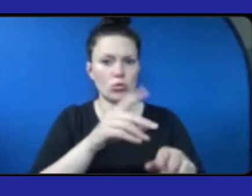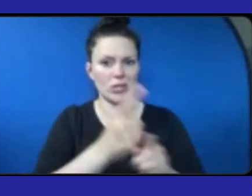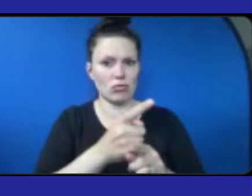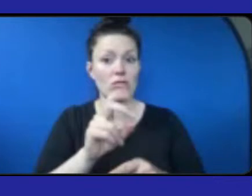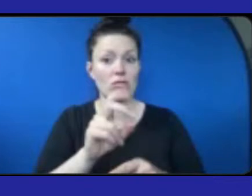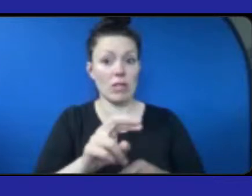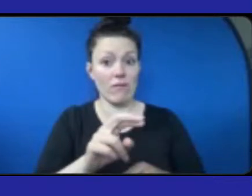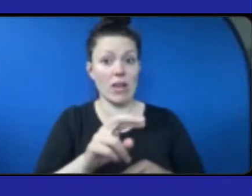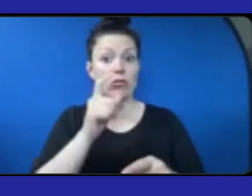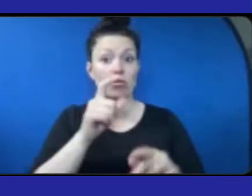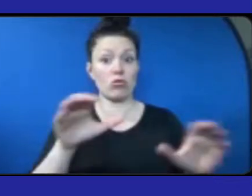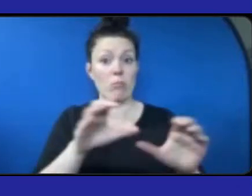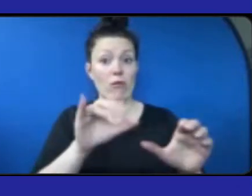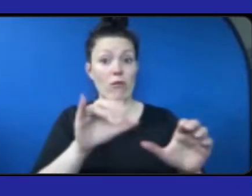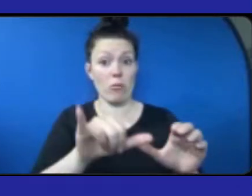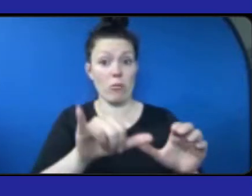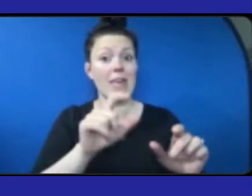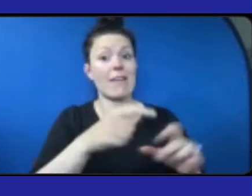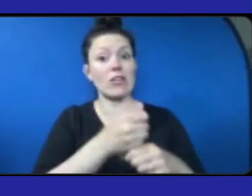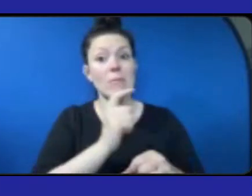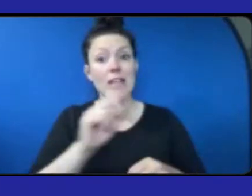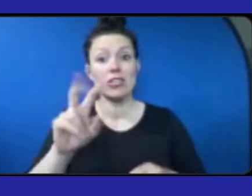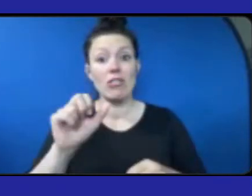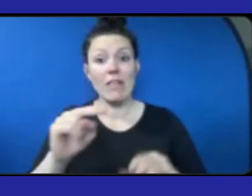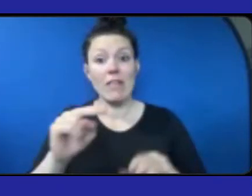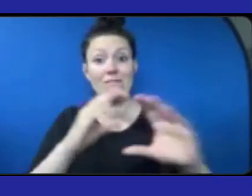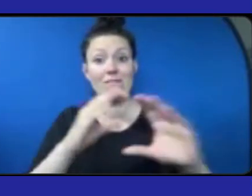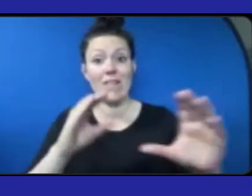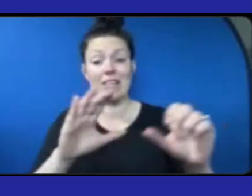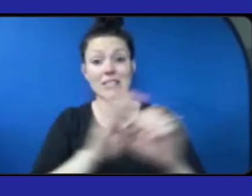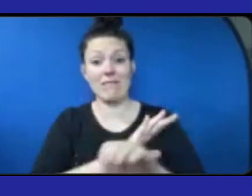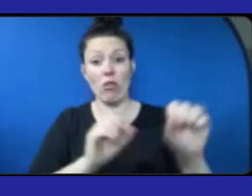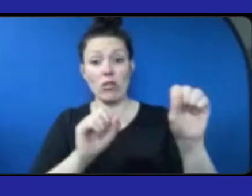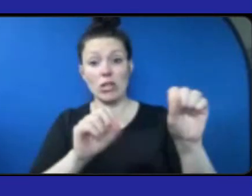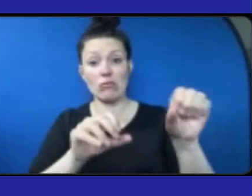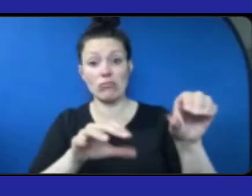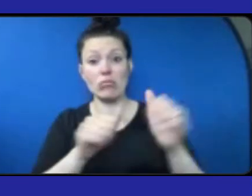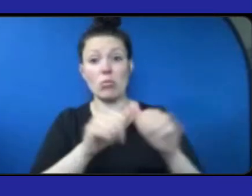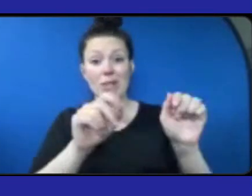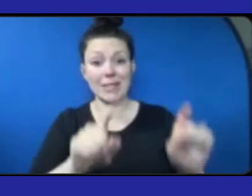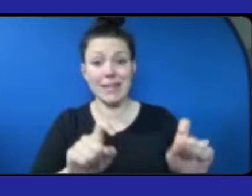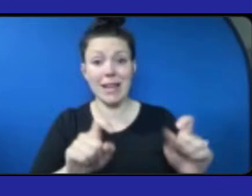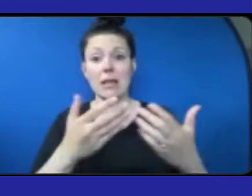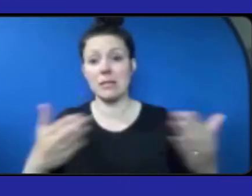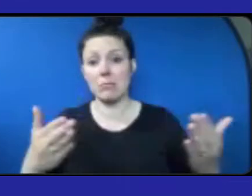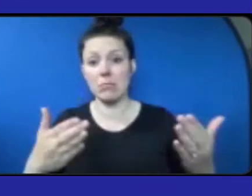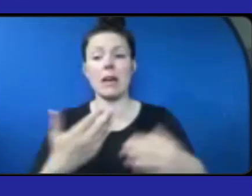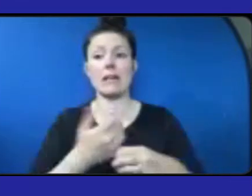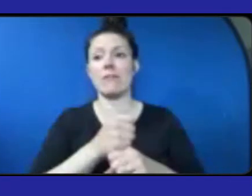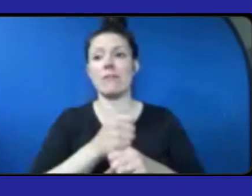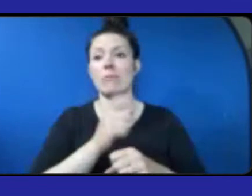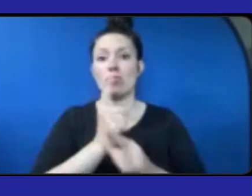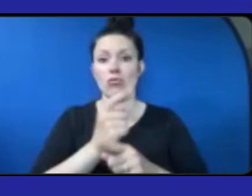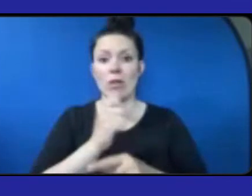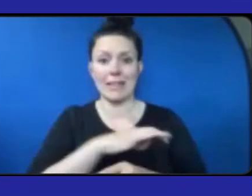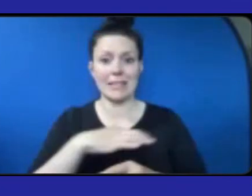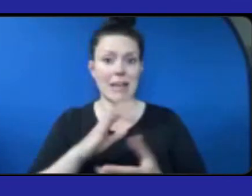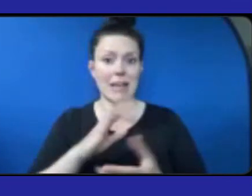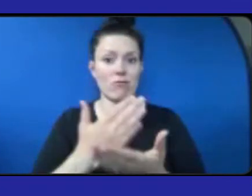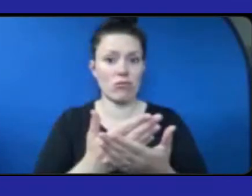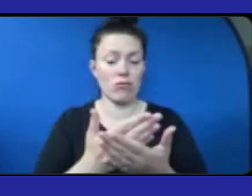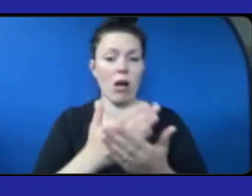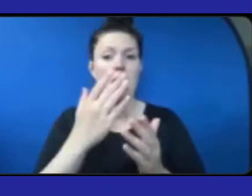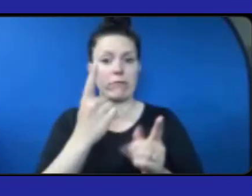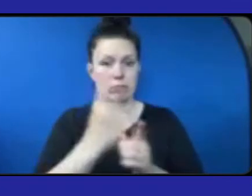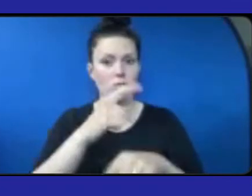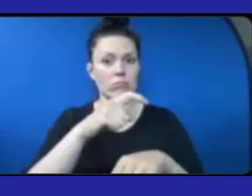activities, they need to make sure that the vans are fully stocked with those tests and those supplies. They need to make sure the right staff are getting there on time and